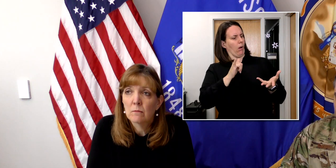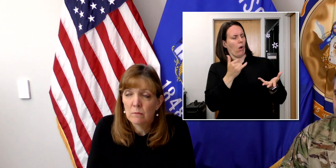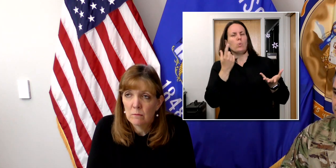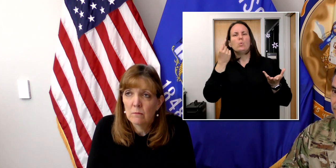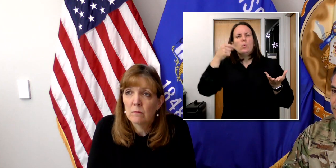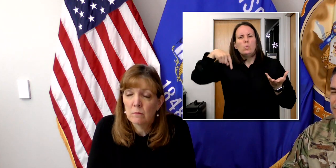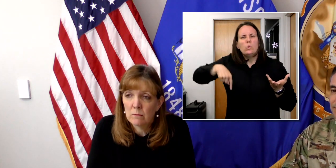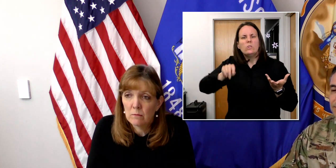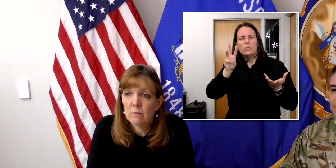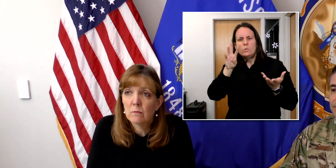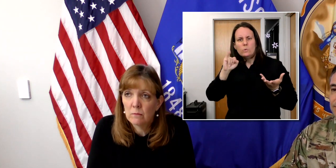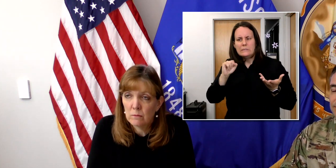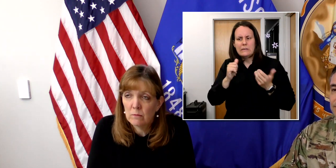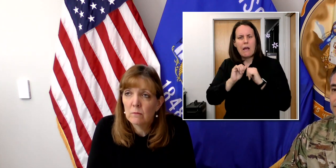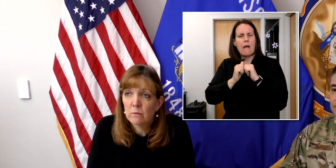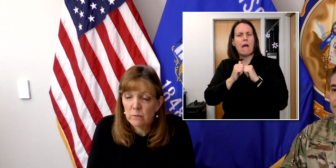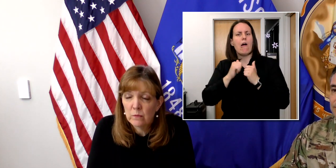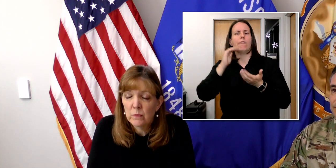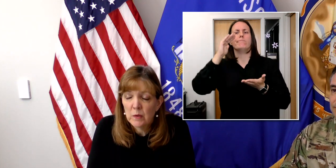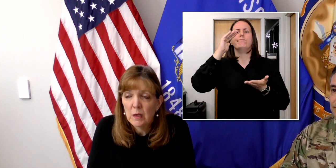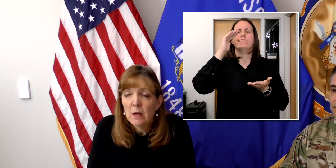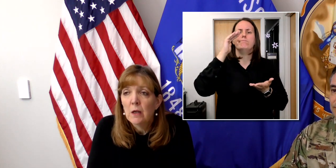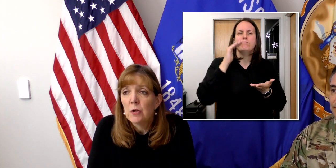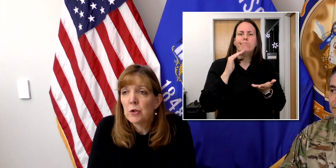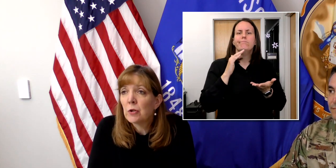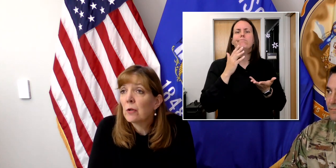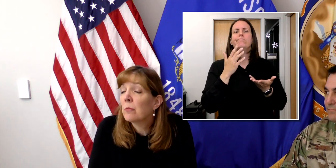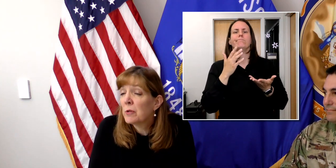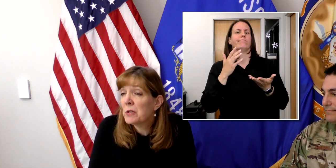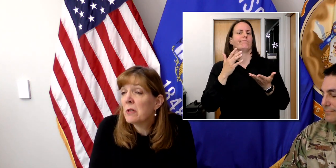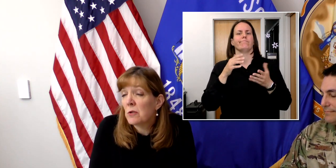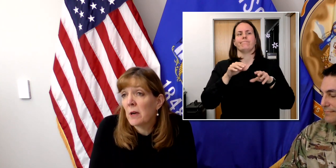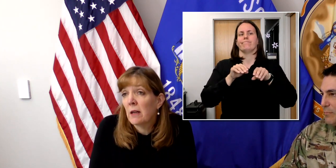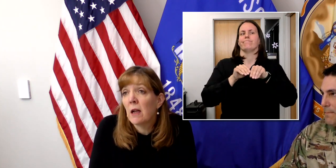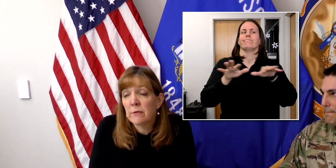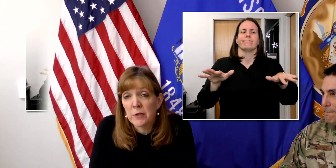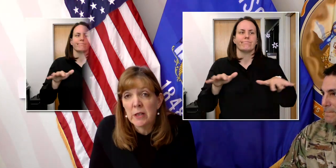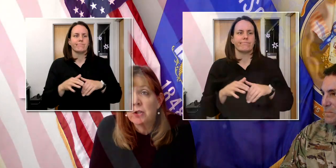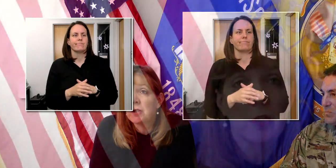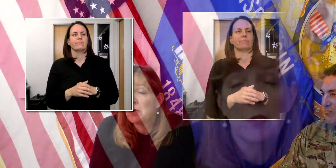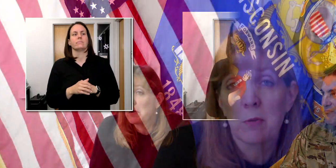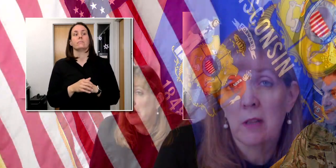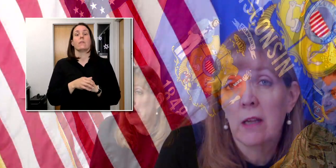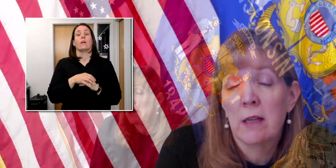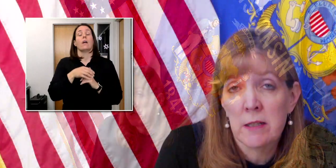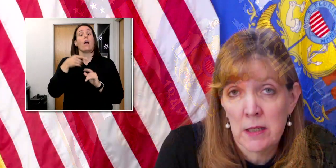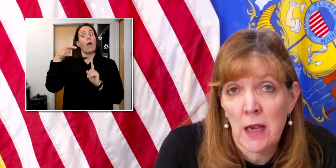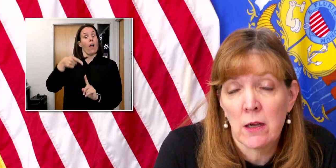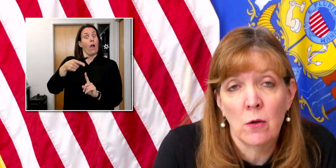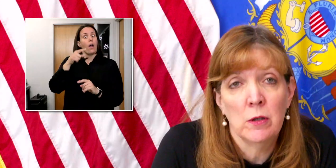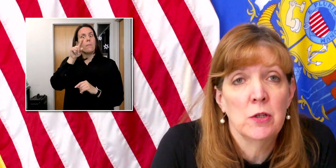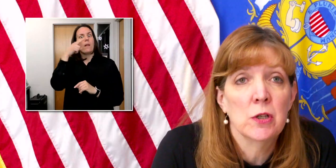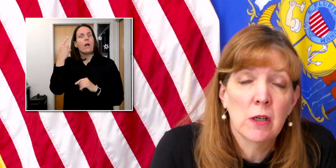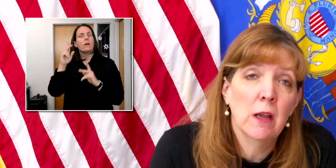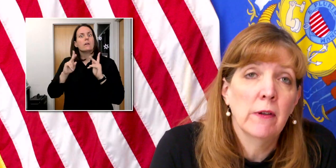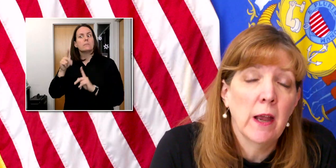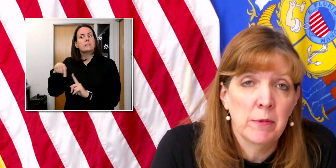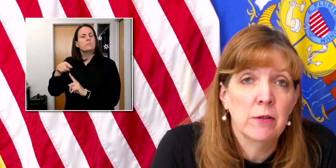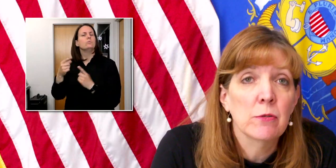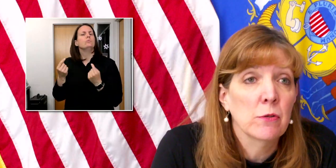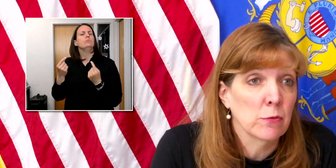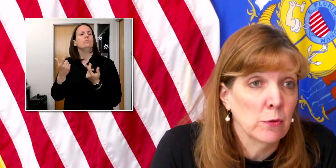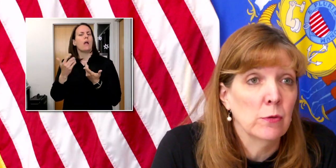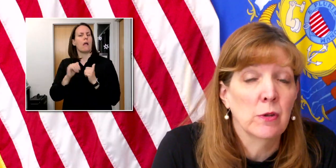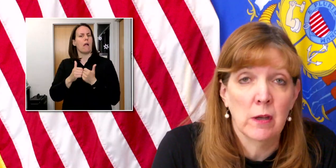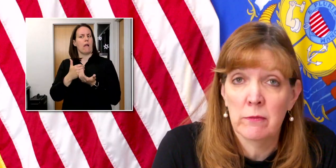the African American community, for example. Sure. Most of the direct conversations related to that coalition have